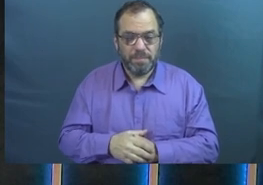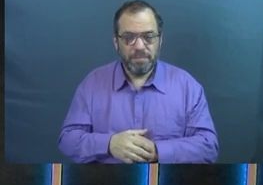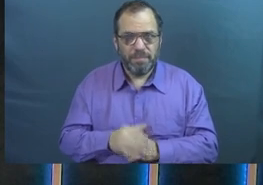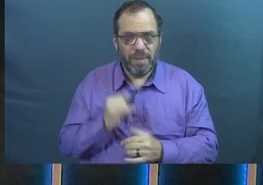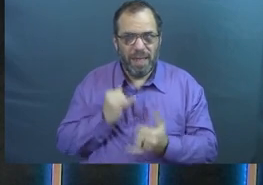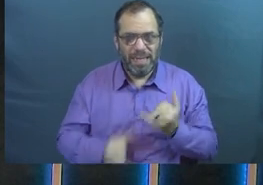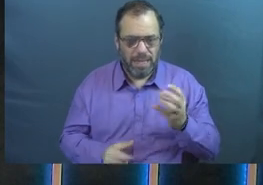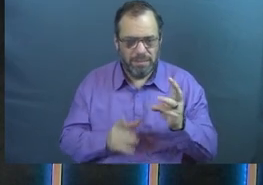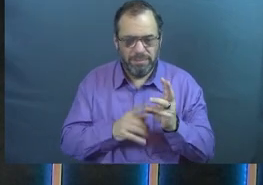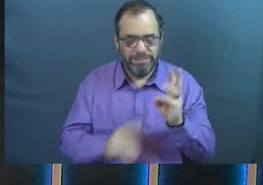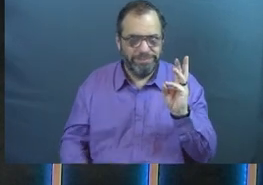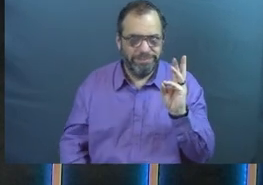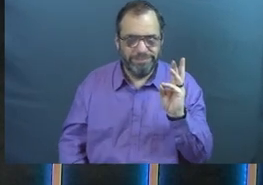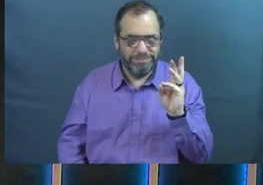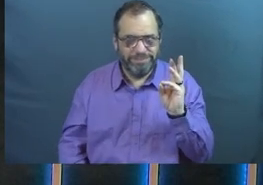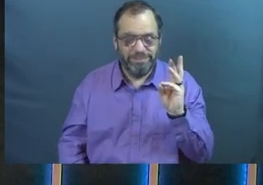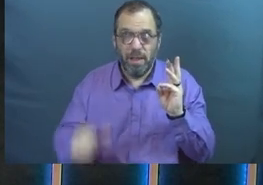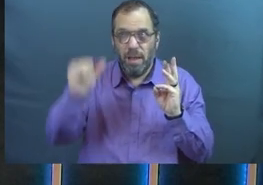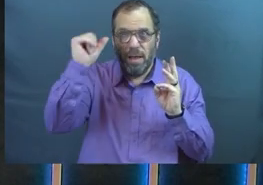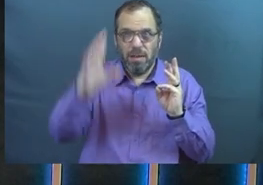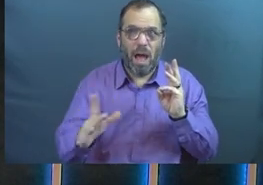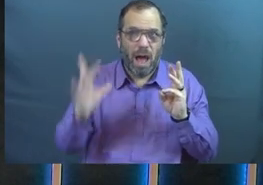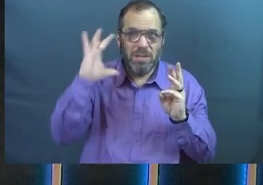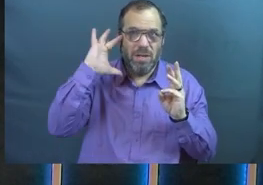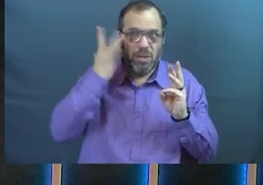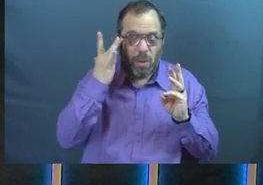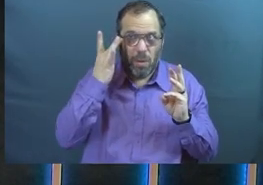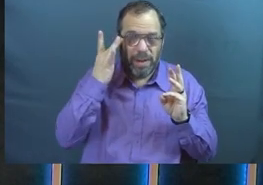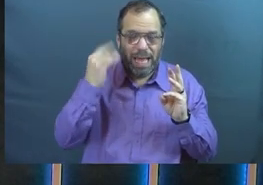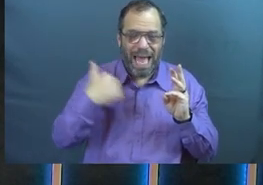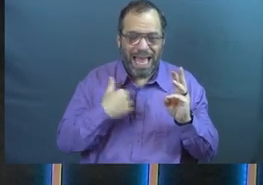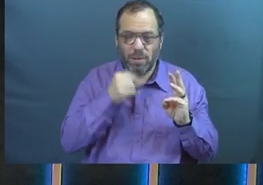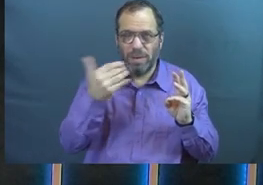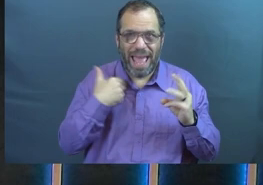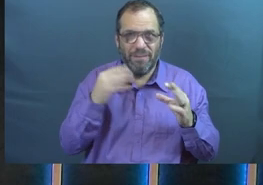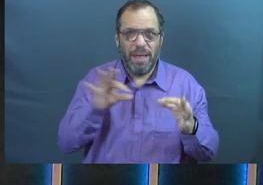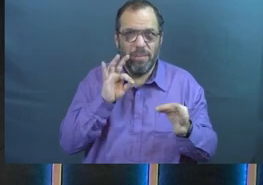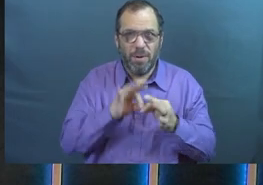Last one, last lie. God is annoyed that I don't have a perfect marriage.